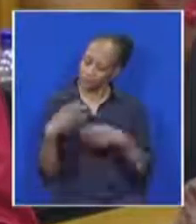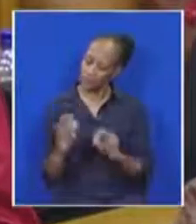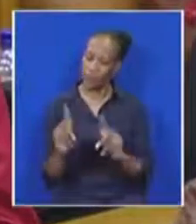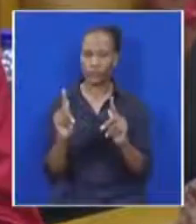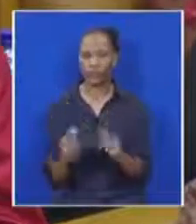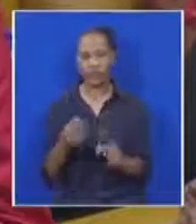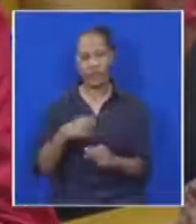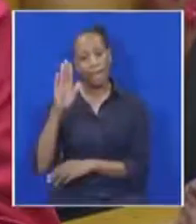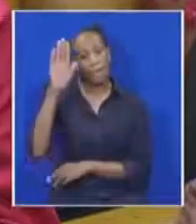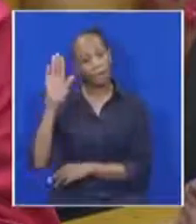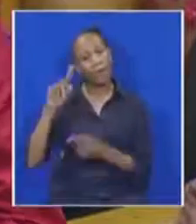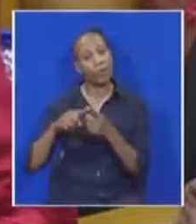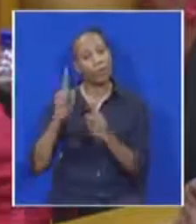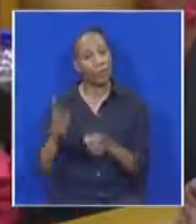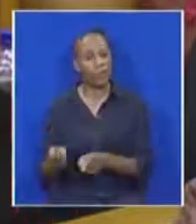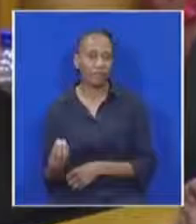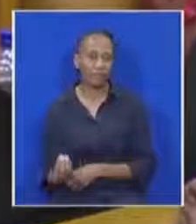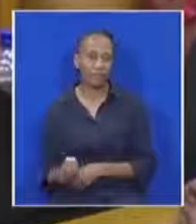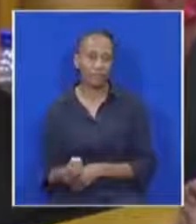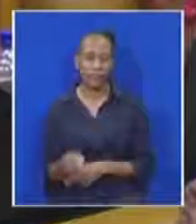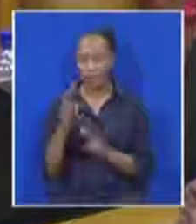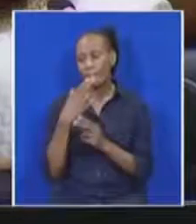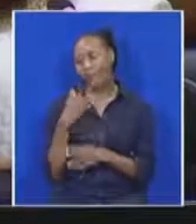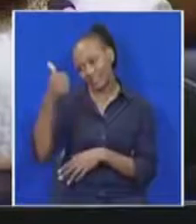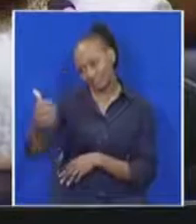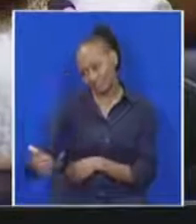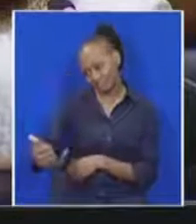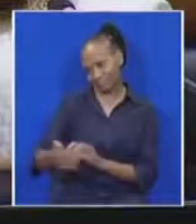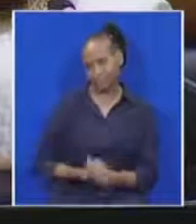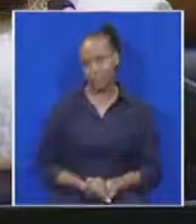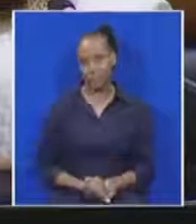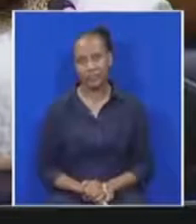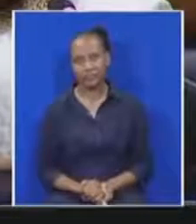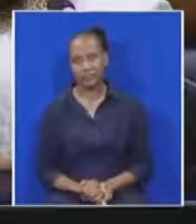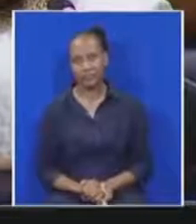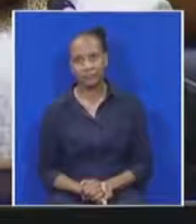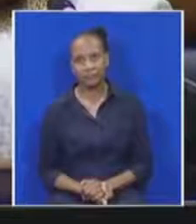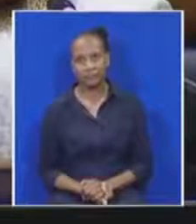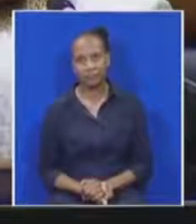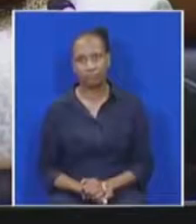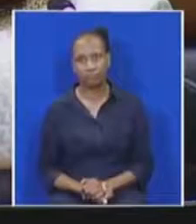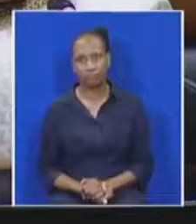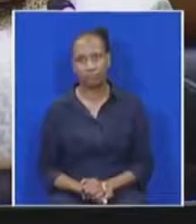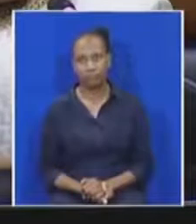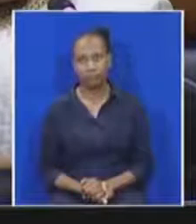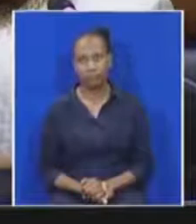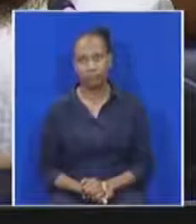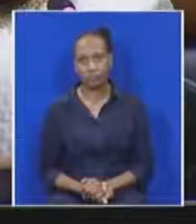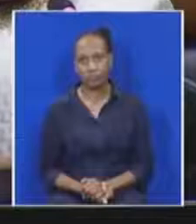on a point of order. Honorable Shibambo, please take your seat. And you're going to recognize me after I sit